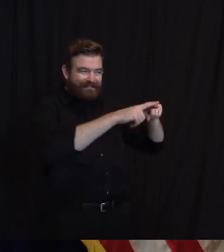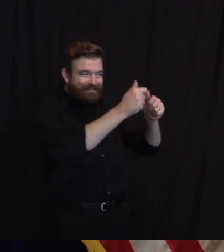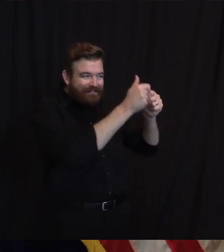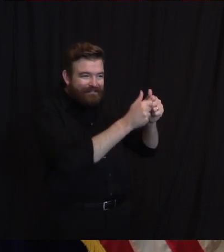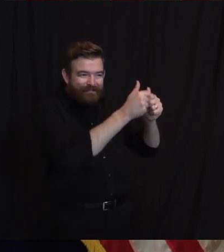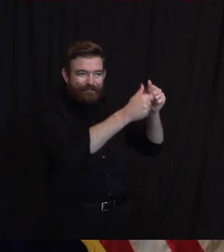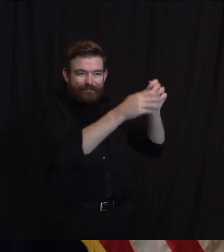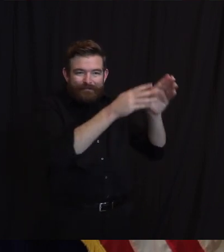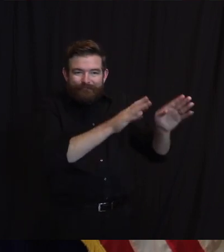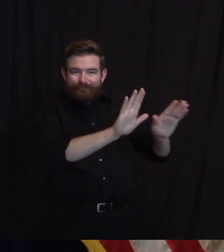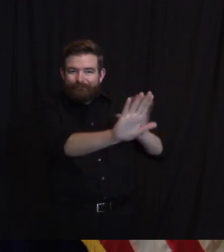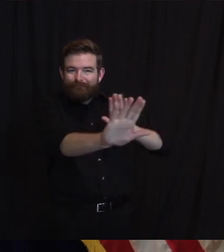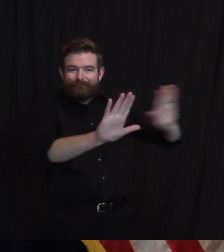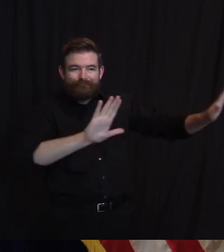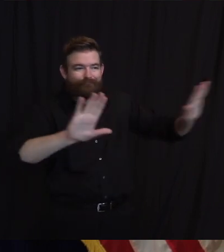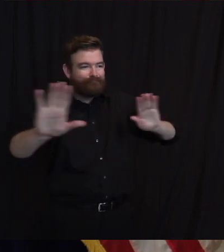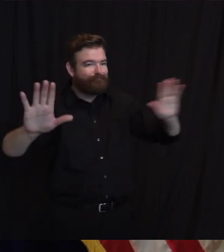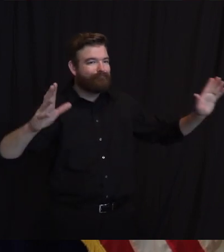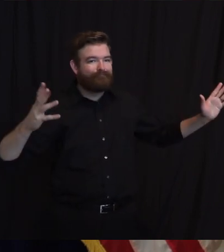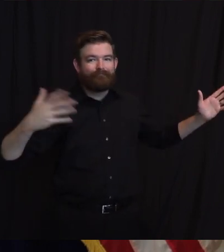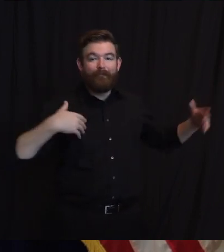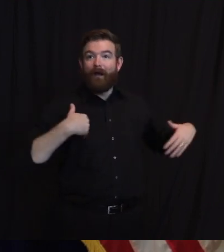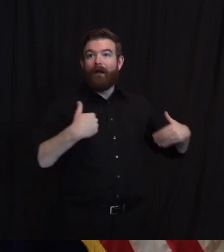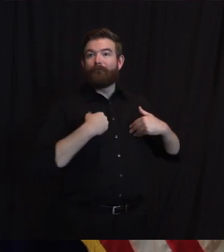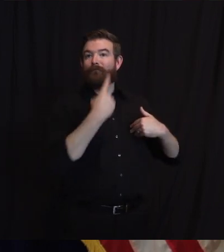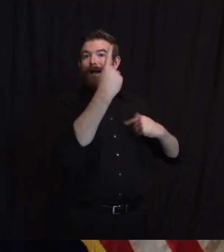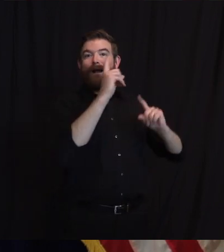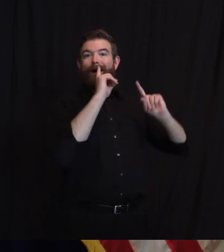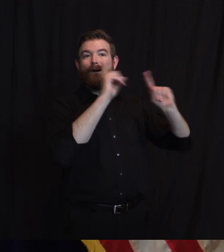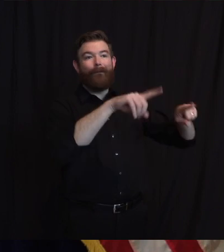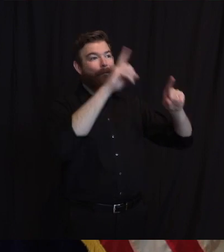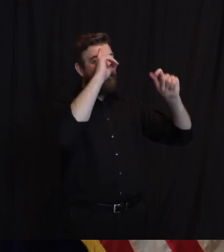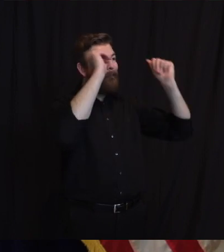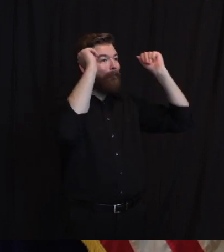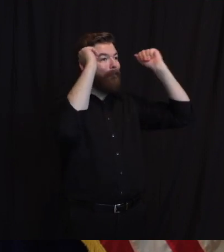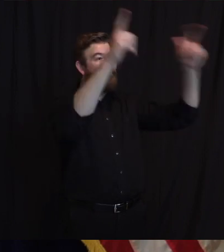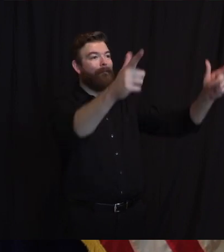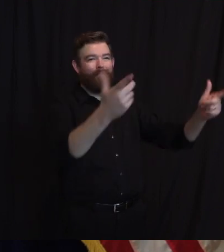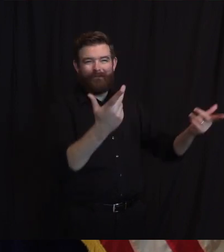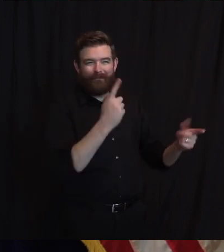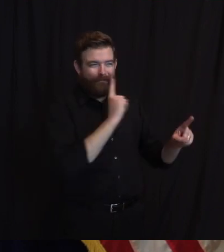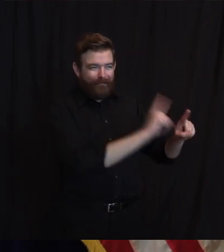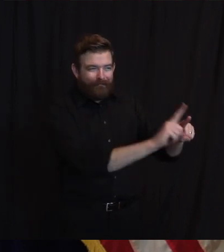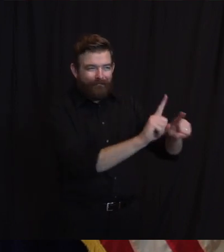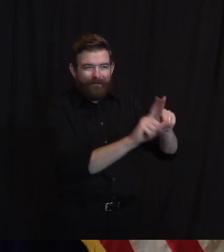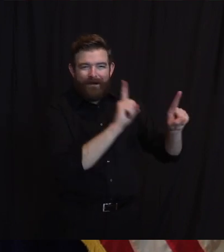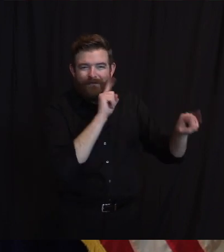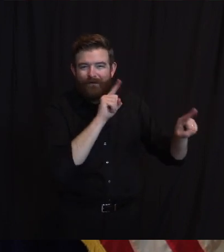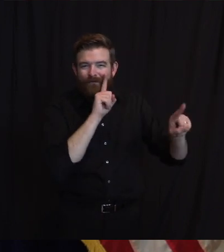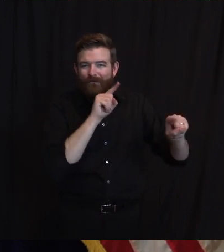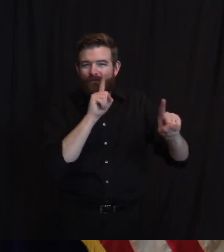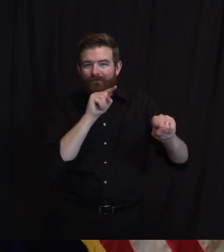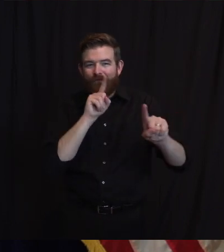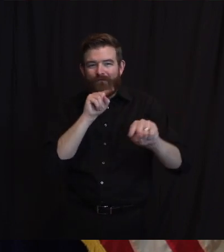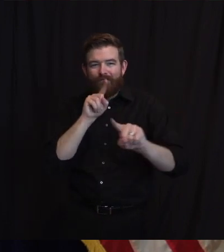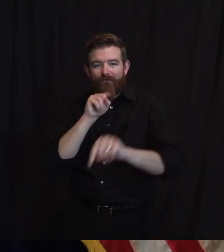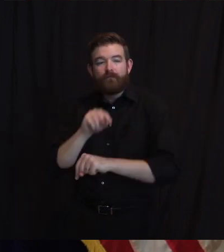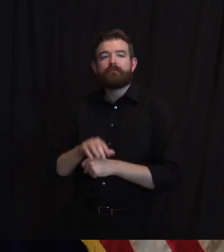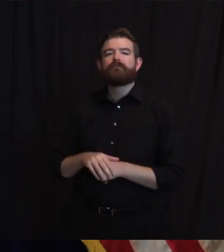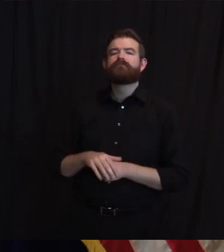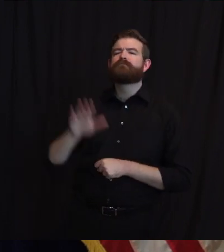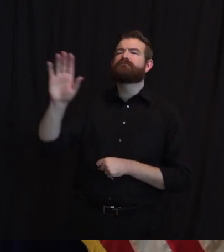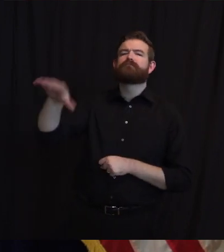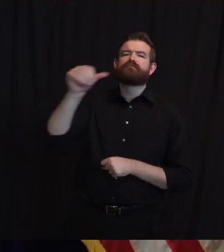hard to give a blanket answer to that. I met a guy on the boardwalk from Toms River over